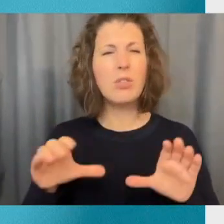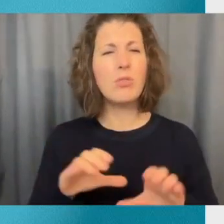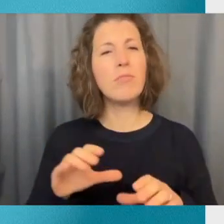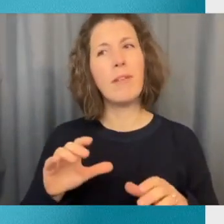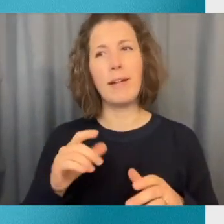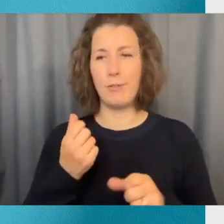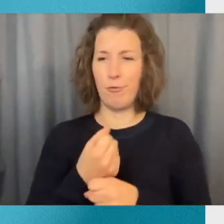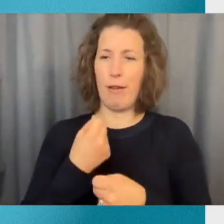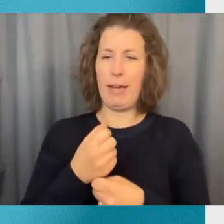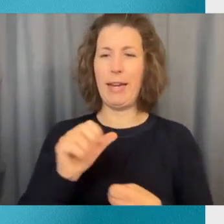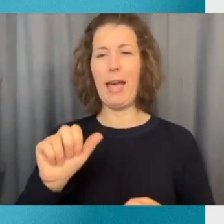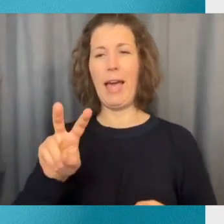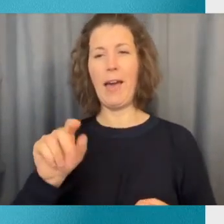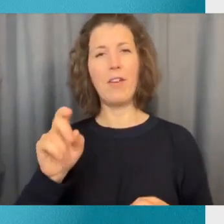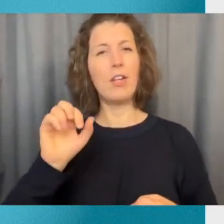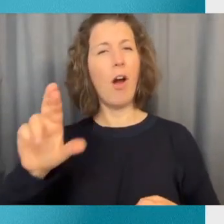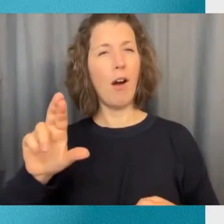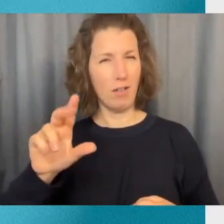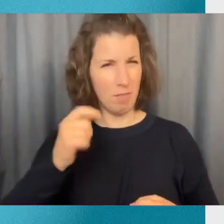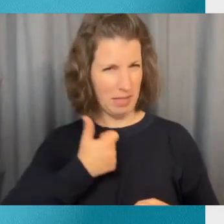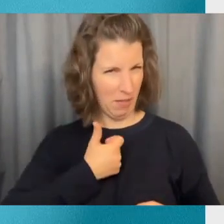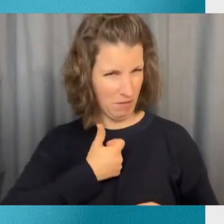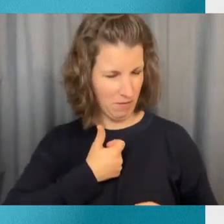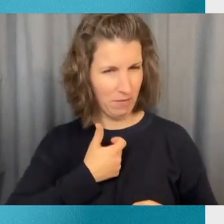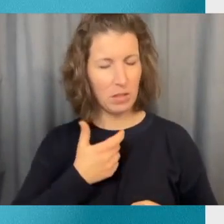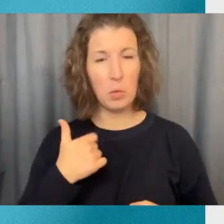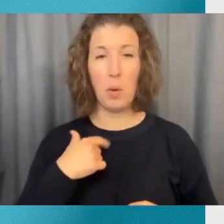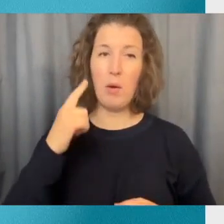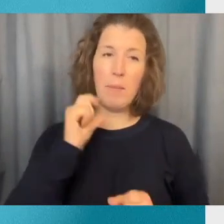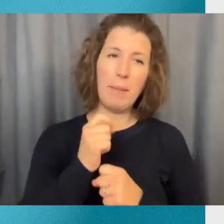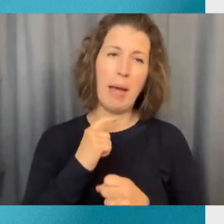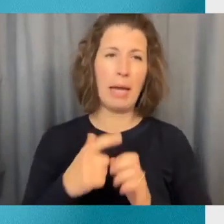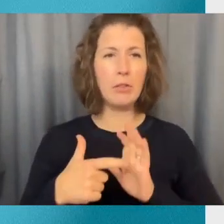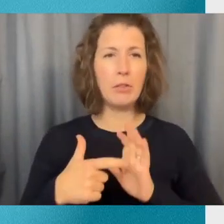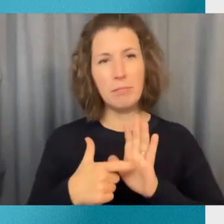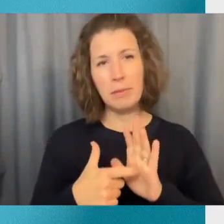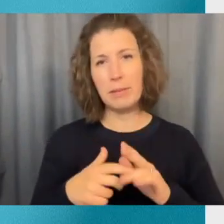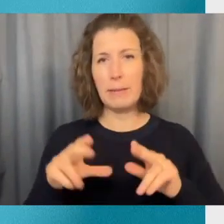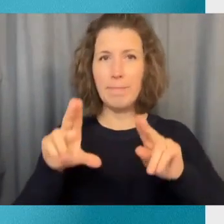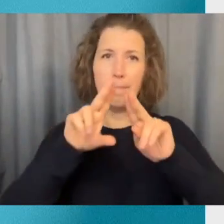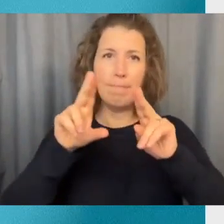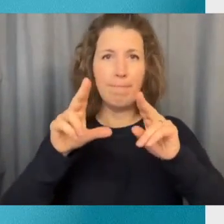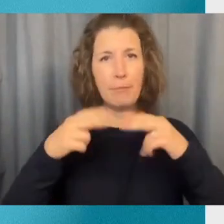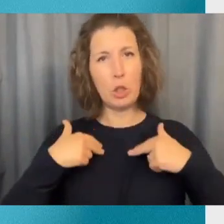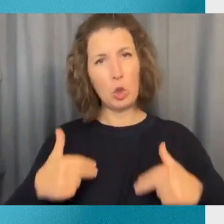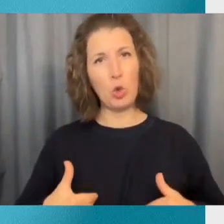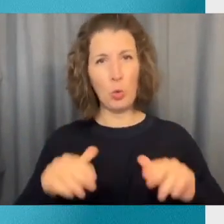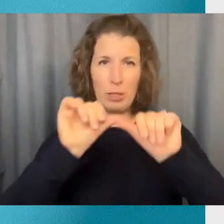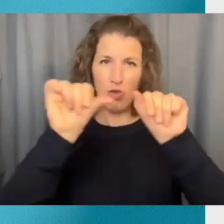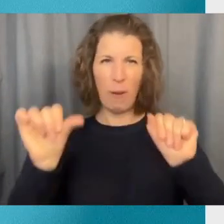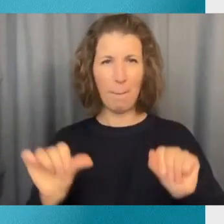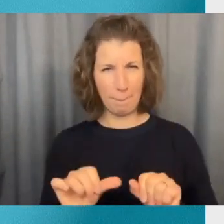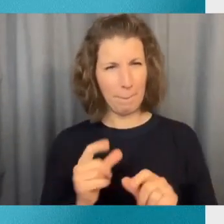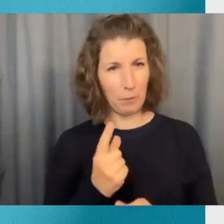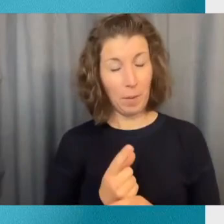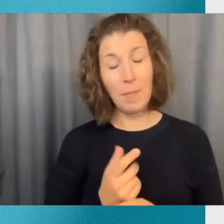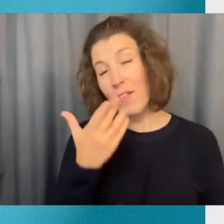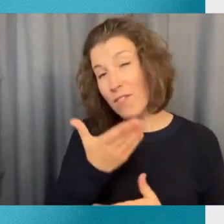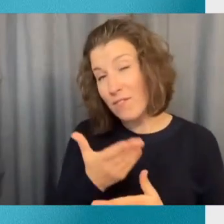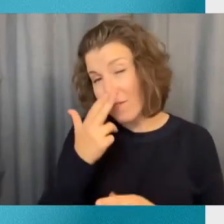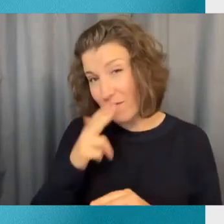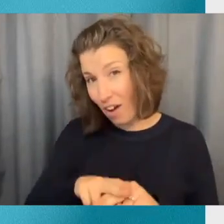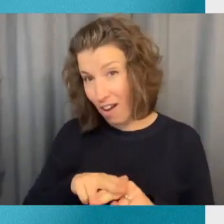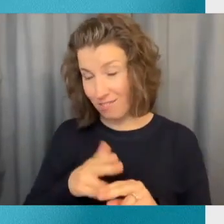myself. And I decided I would make mine somewhat representational, some human shaped, right? But that's the kind of fun thing about comics, is that